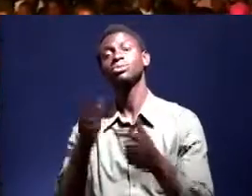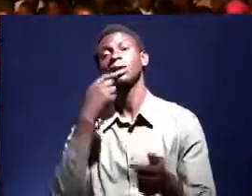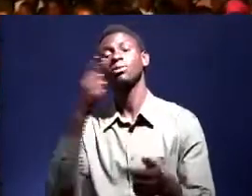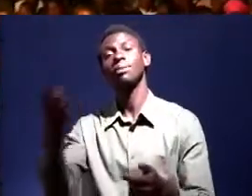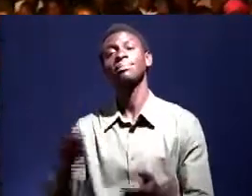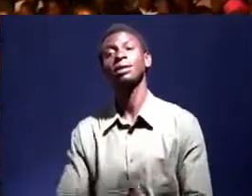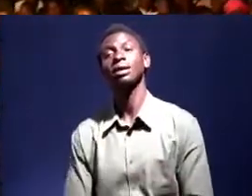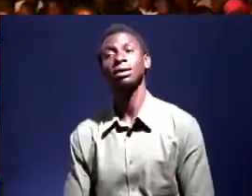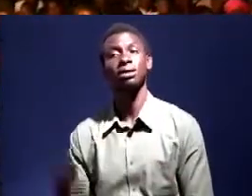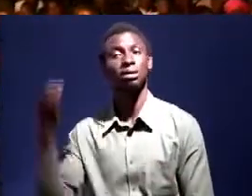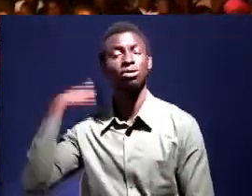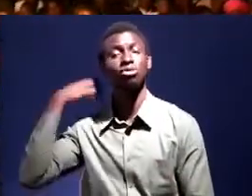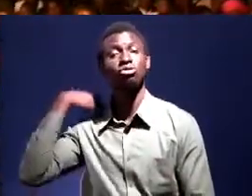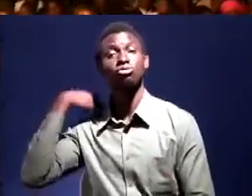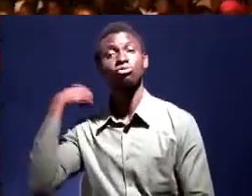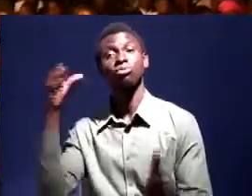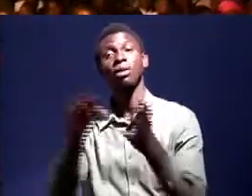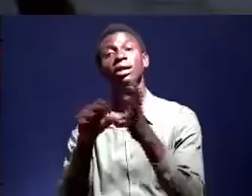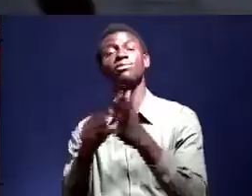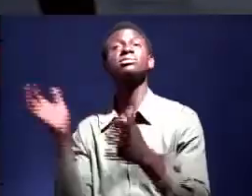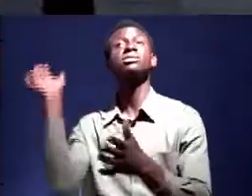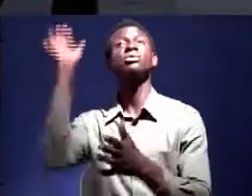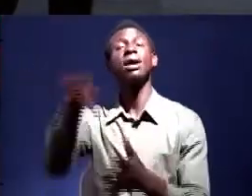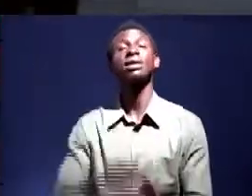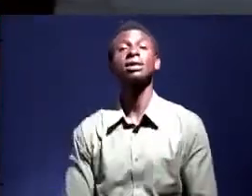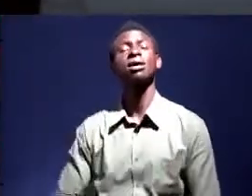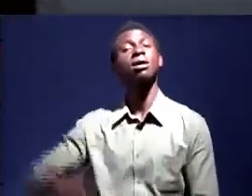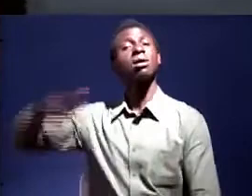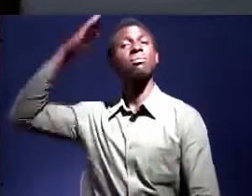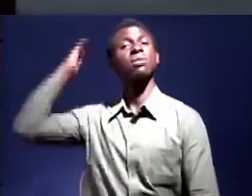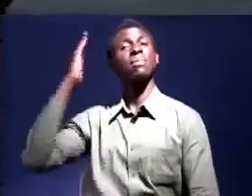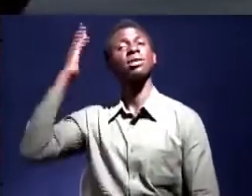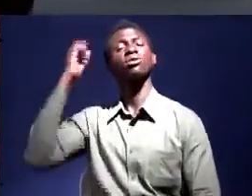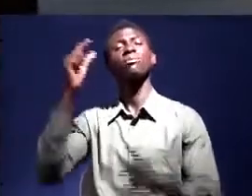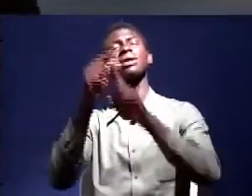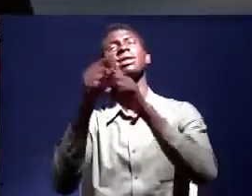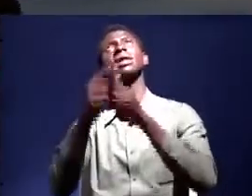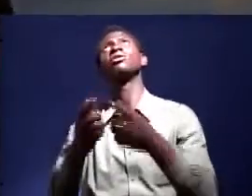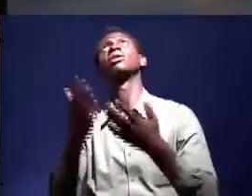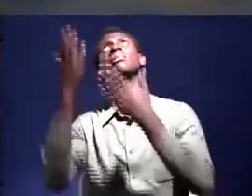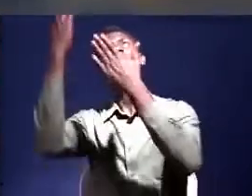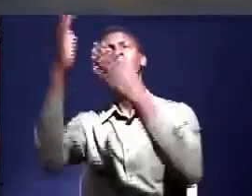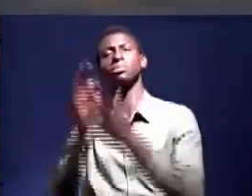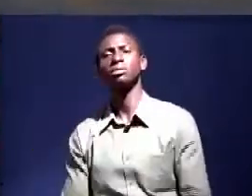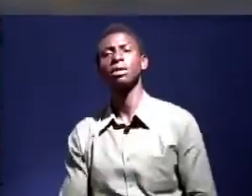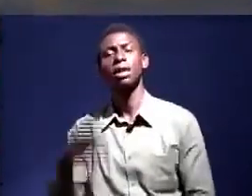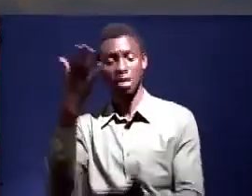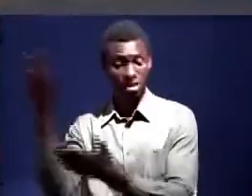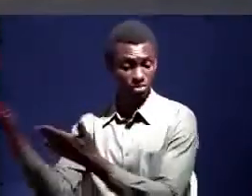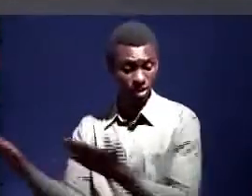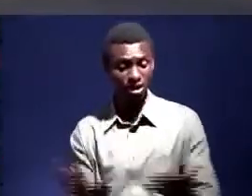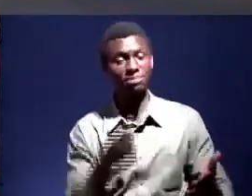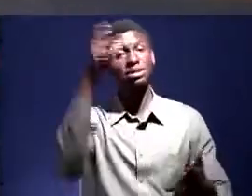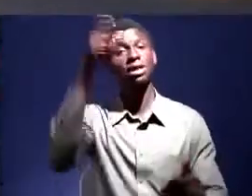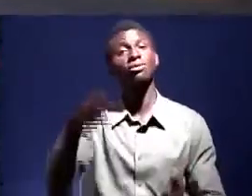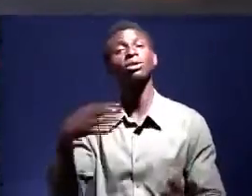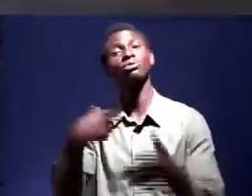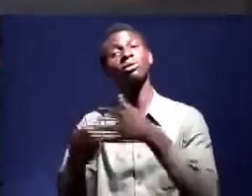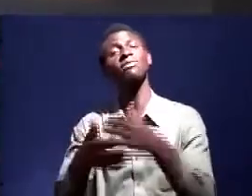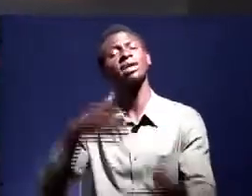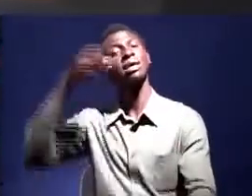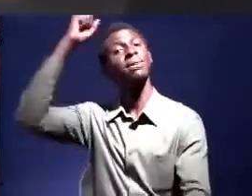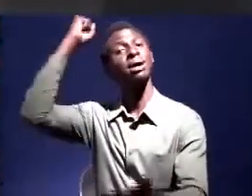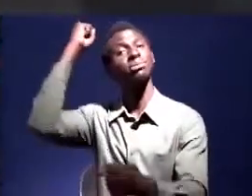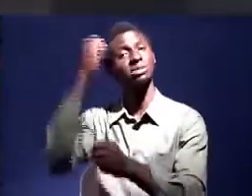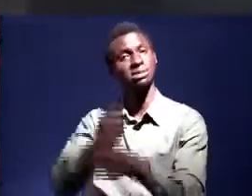word of God, mnapolihubiri neno la Mungu, invite people to make decisions. Hebu wakaribisheni watu wafanye maamuzi. Jesus